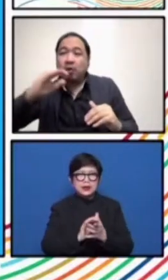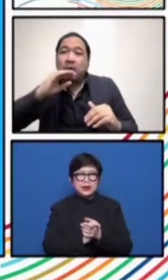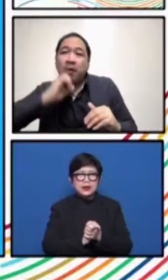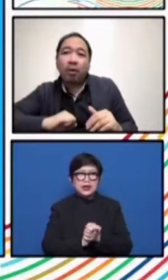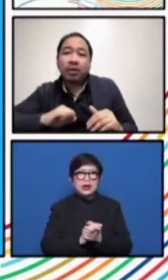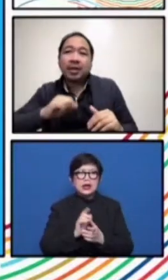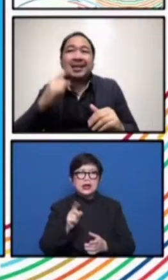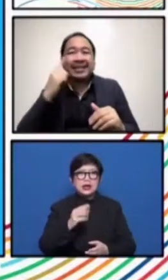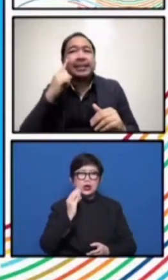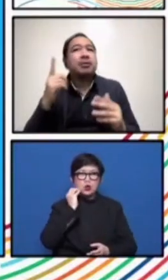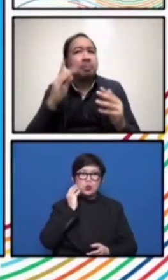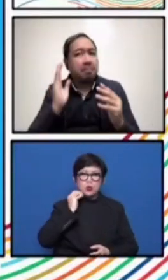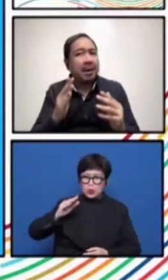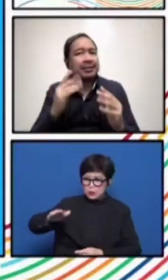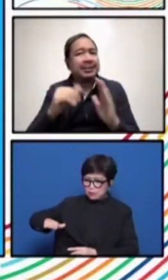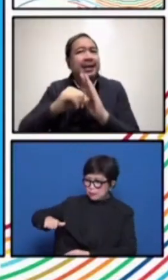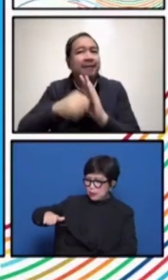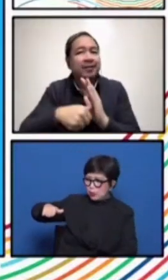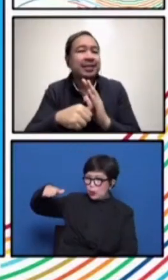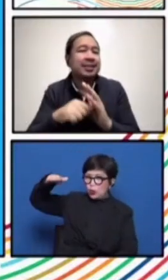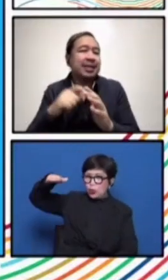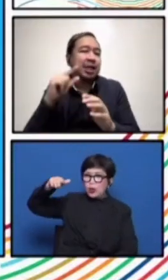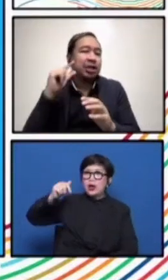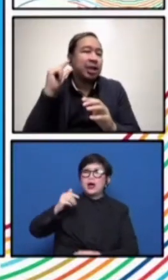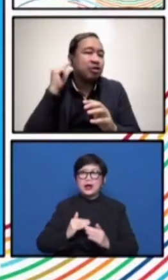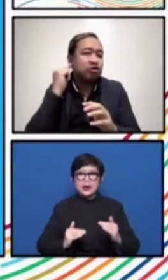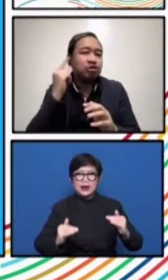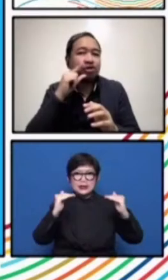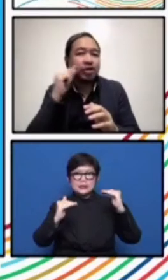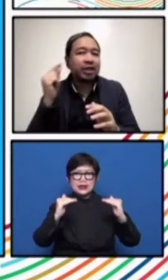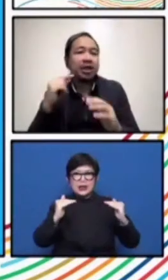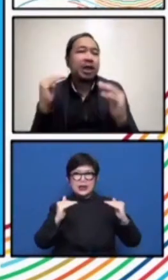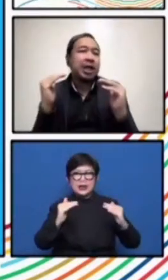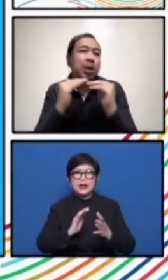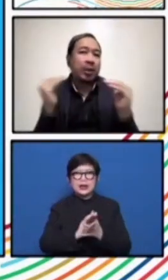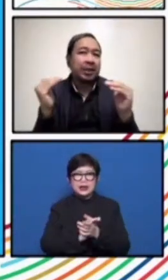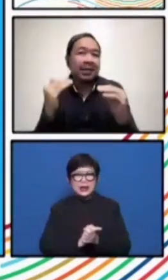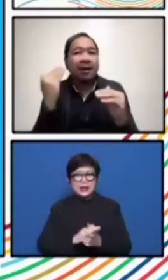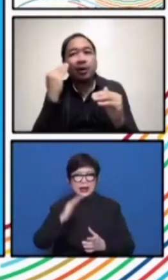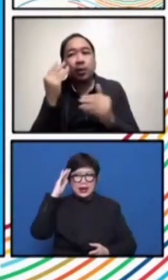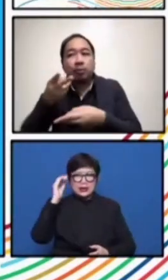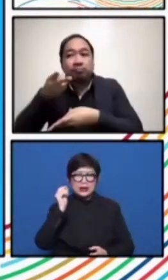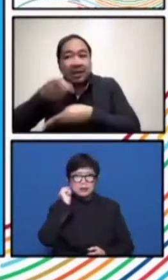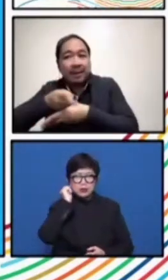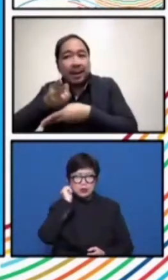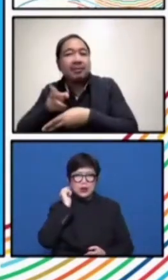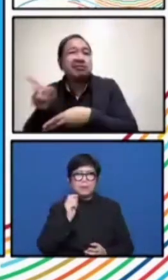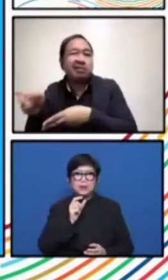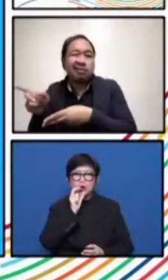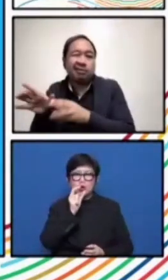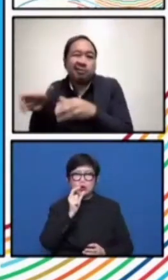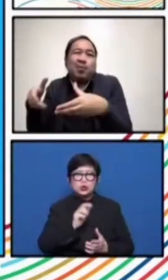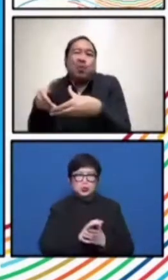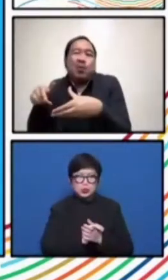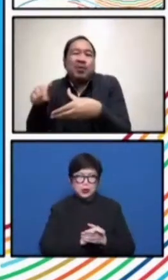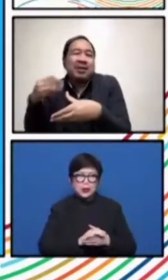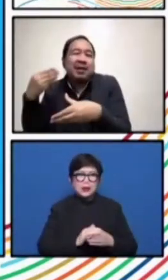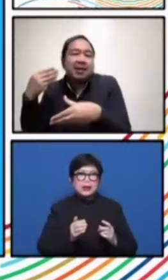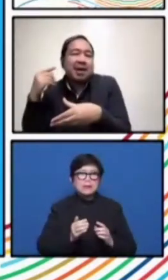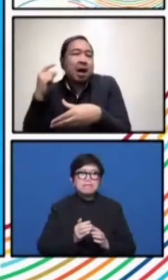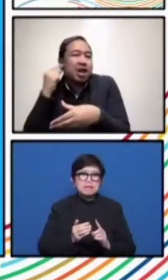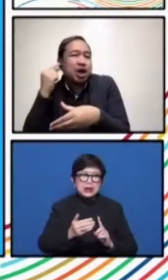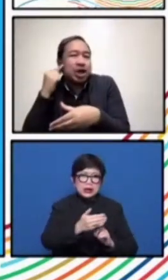inequalities because we know that unpaid care is mostly provided by women and girls and I think that it requires social